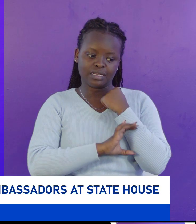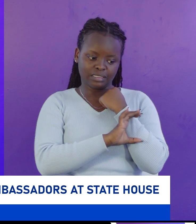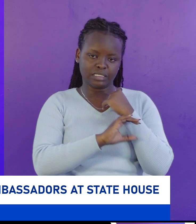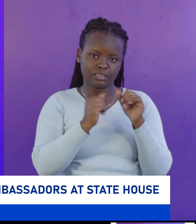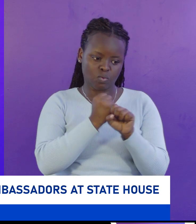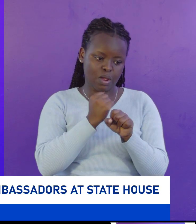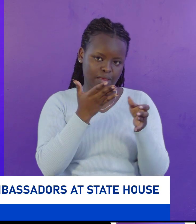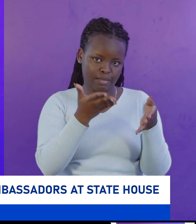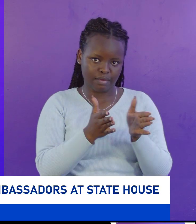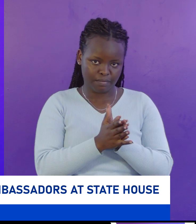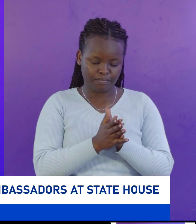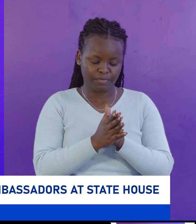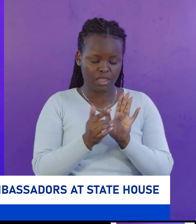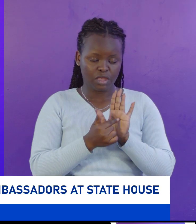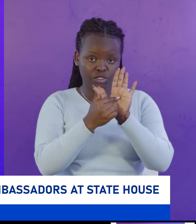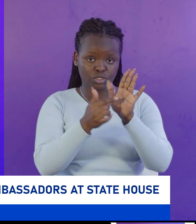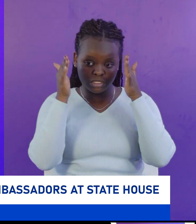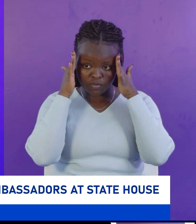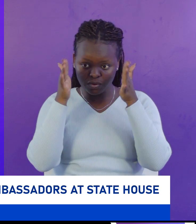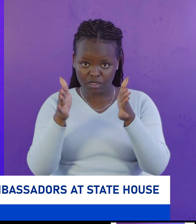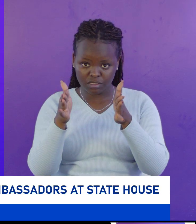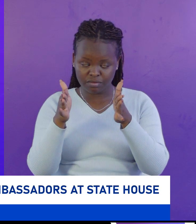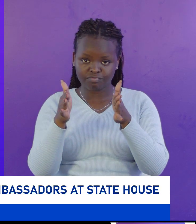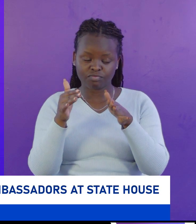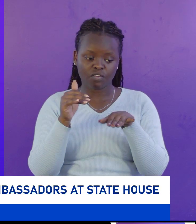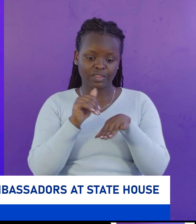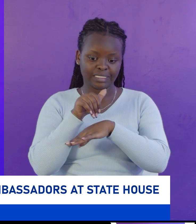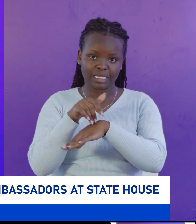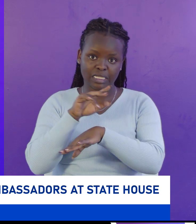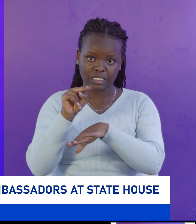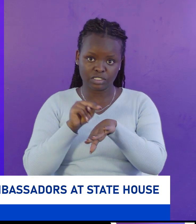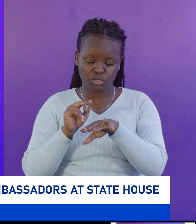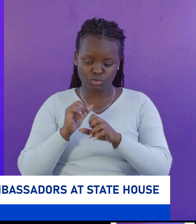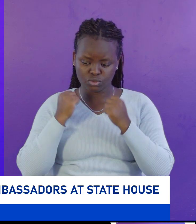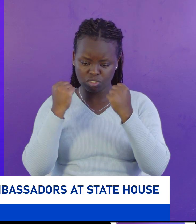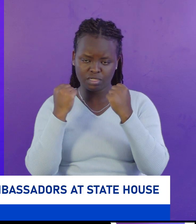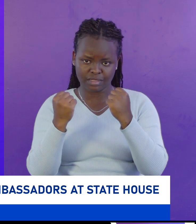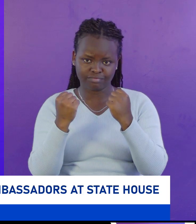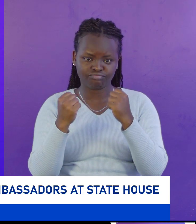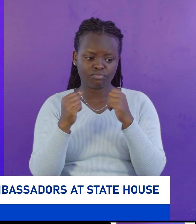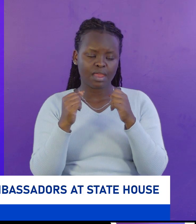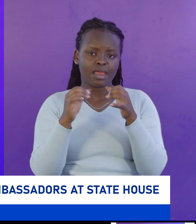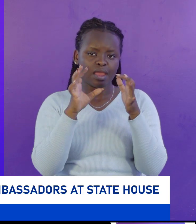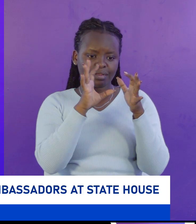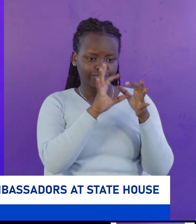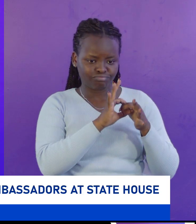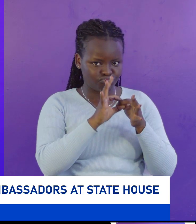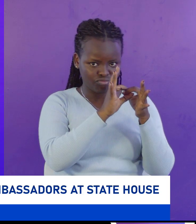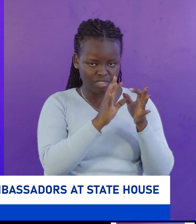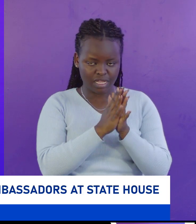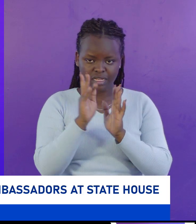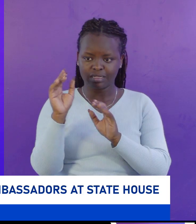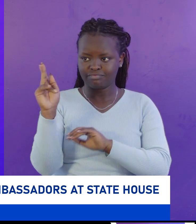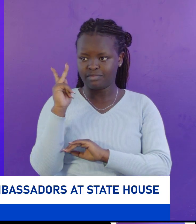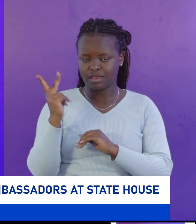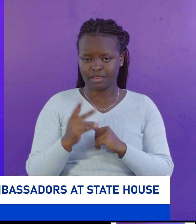It signifies the commitment of the sending nation to strengthen diplomatic ties and cooperation with Kenya.